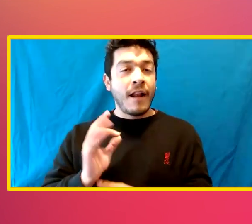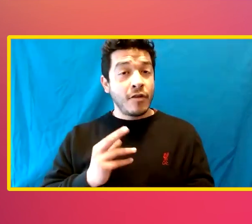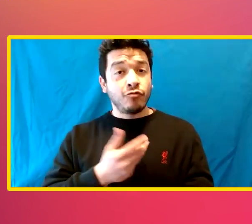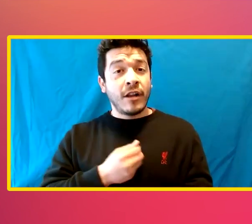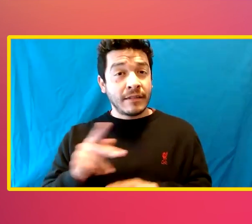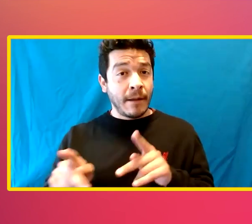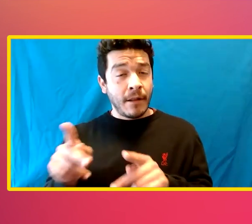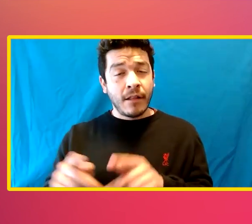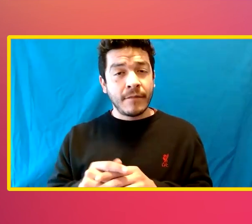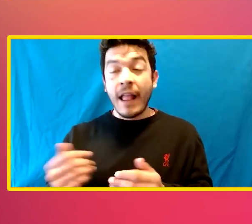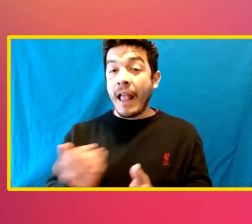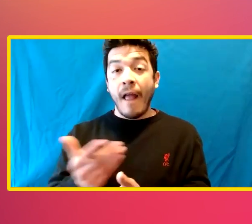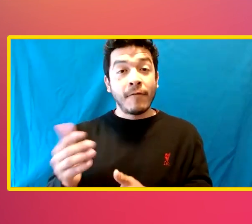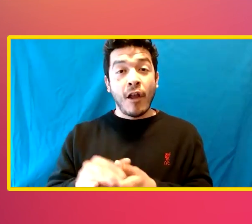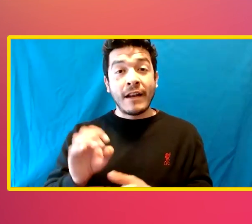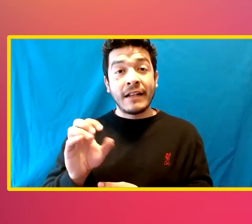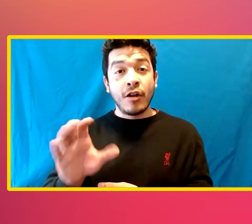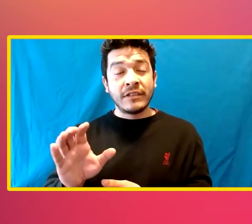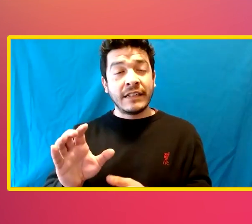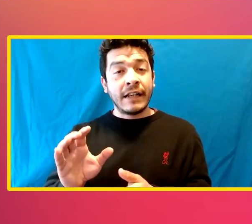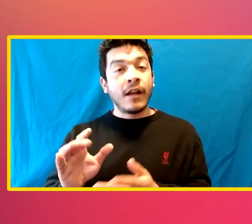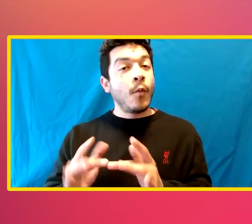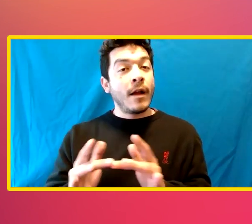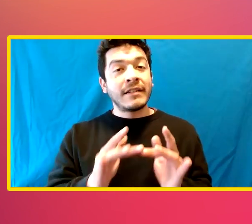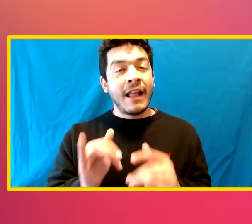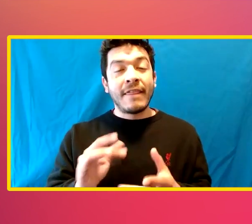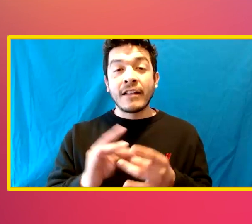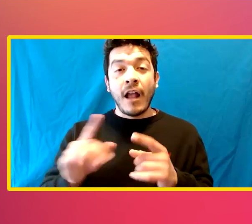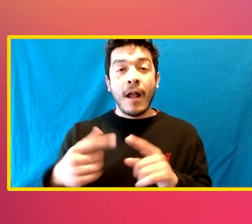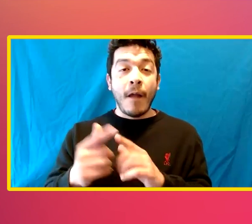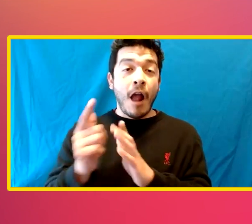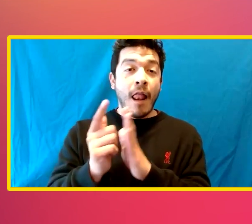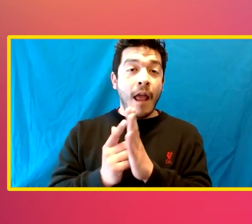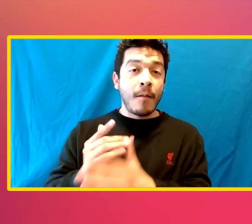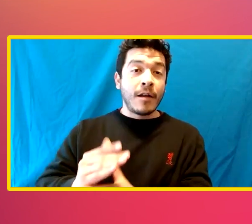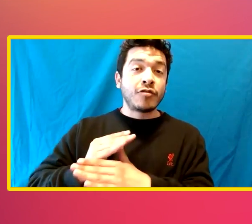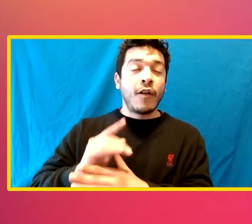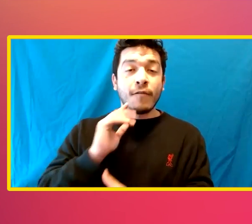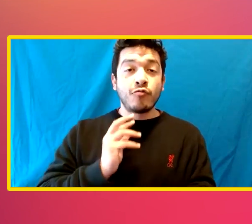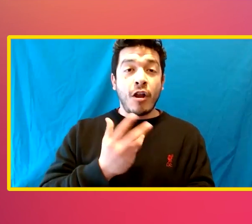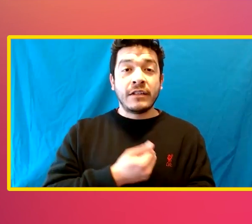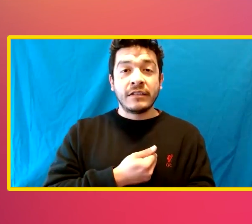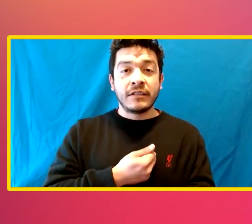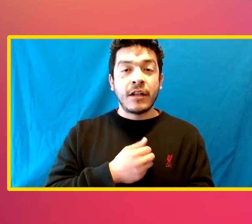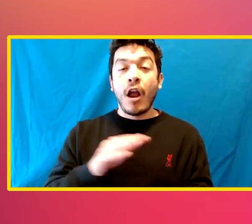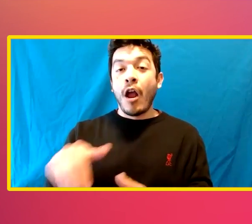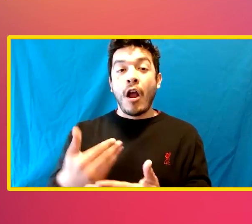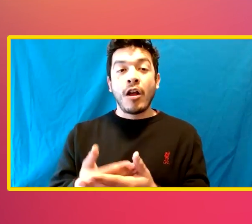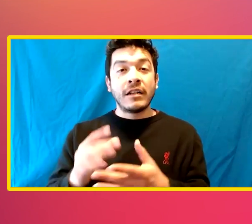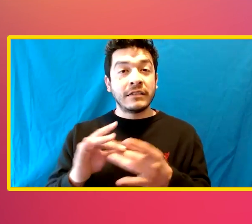individuals. Everything on the EEOC's website that speaks about legal protections for transgender individuals all